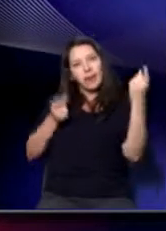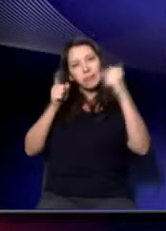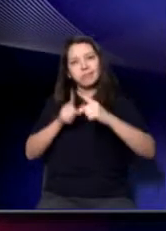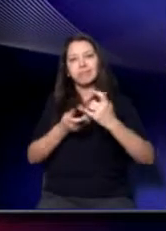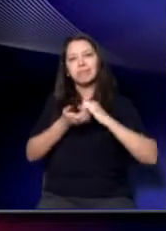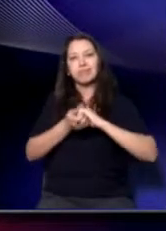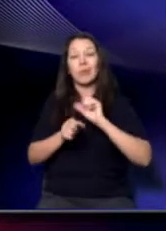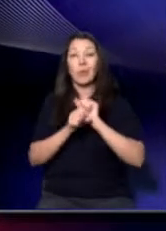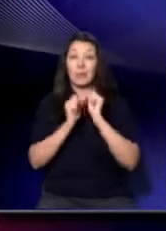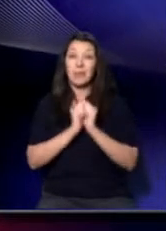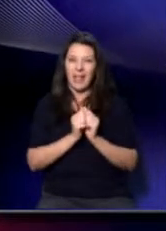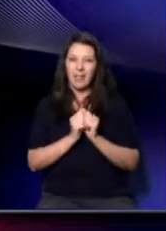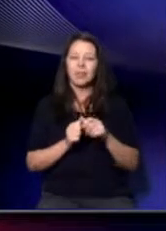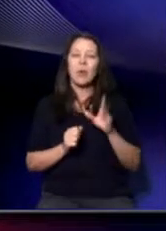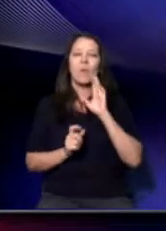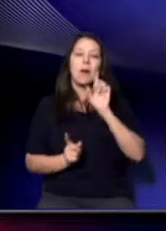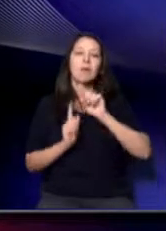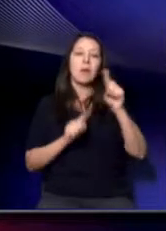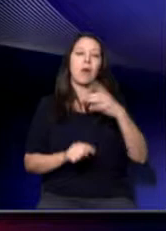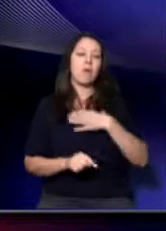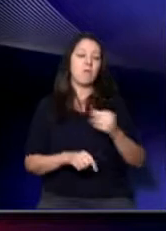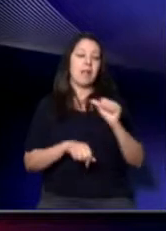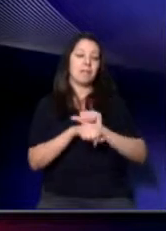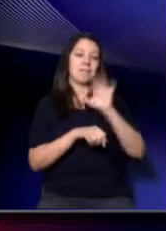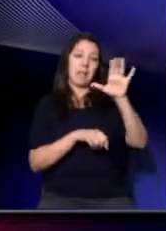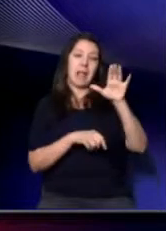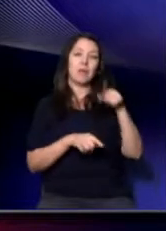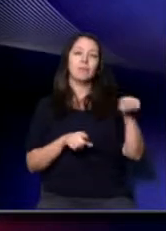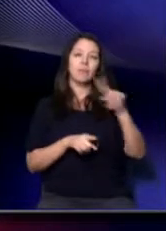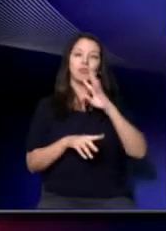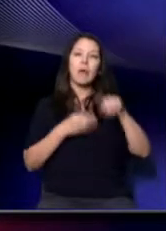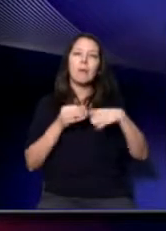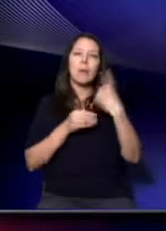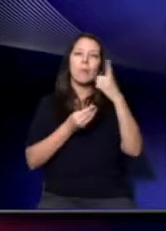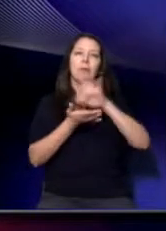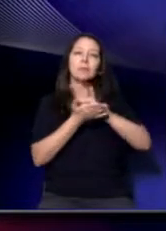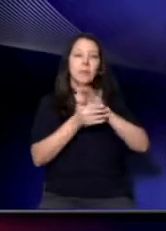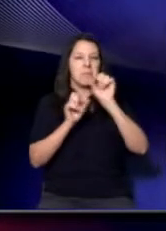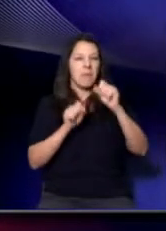White Mountains in December to talk about a potential partnership site there.